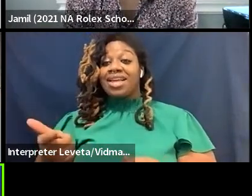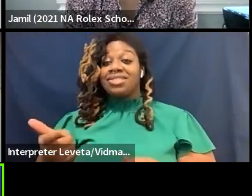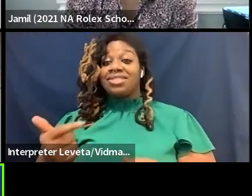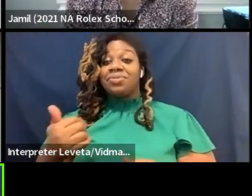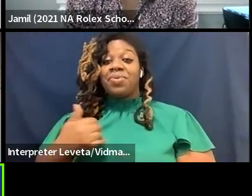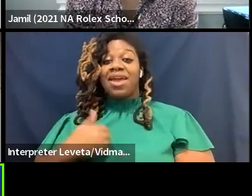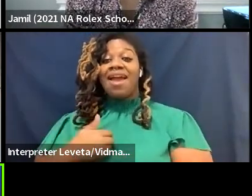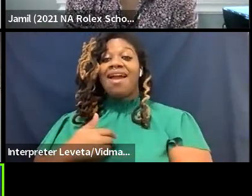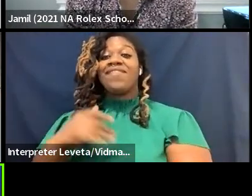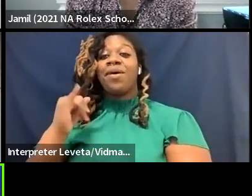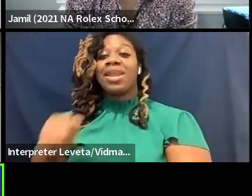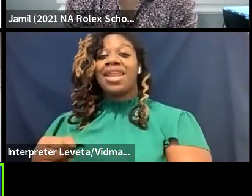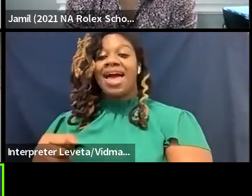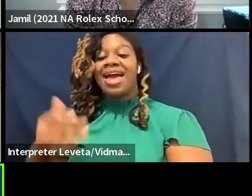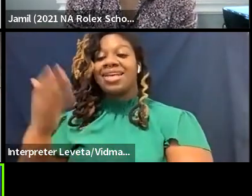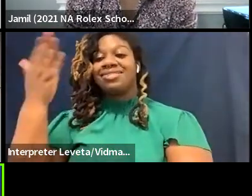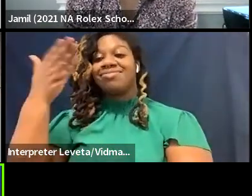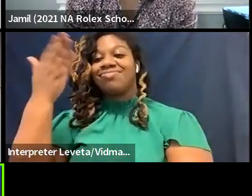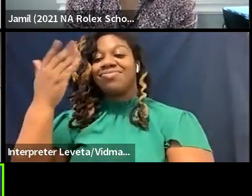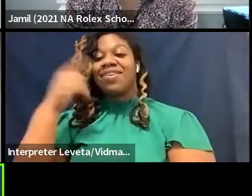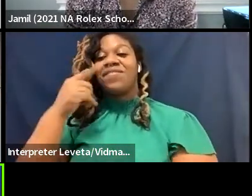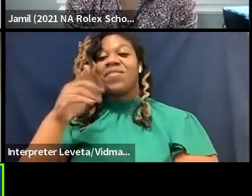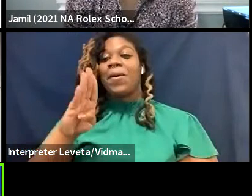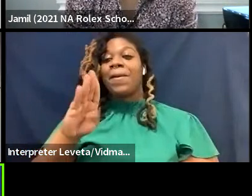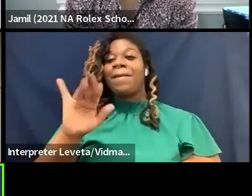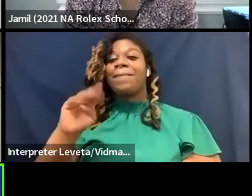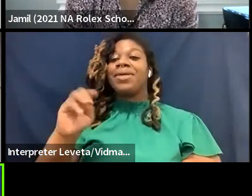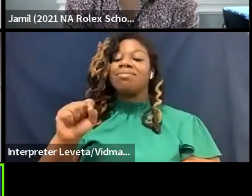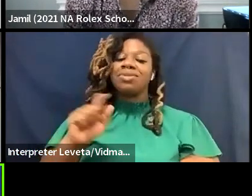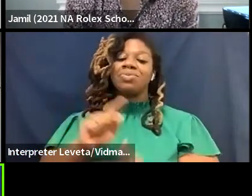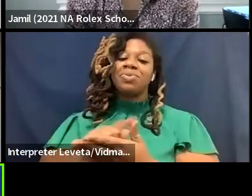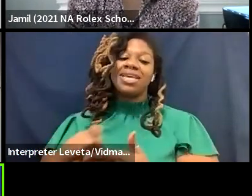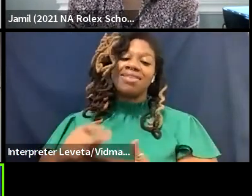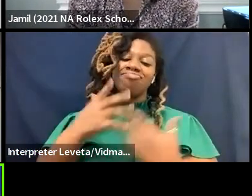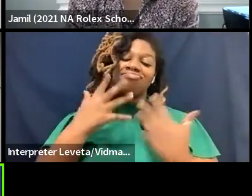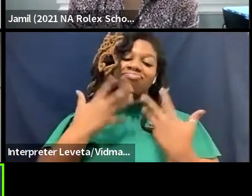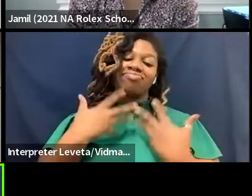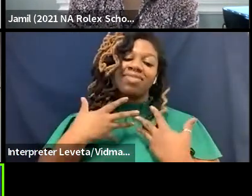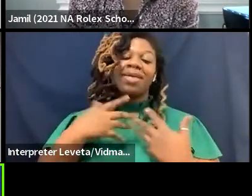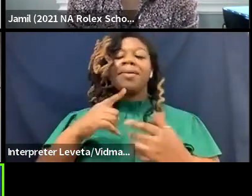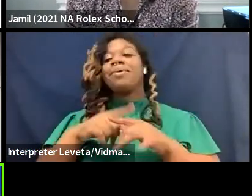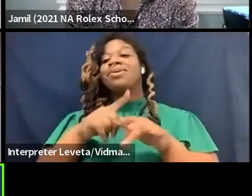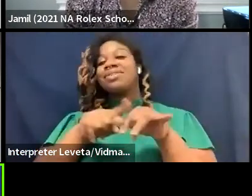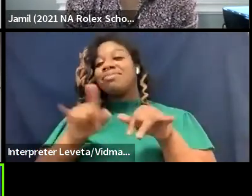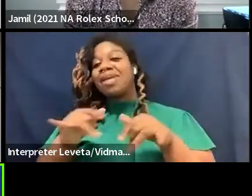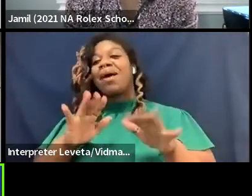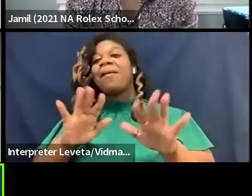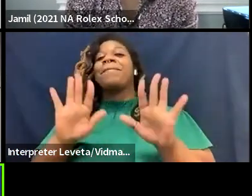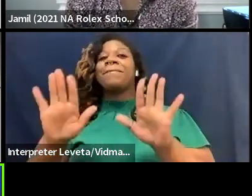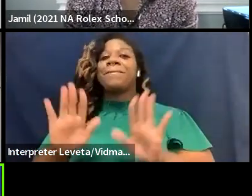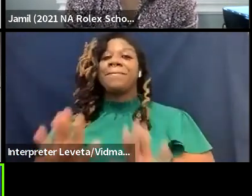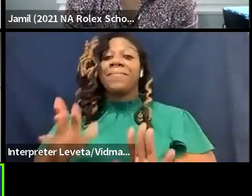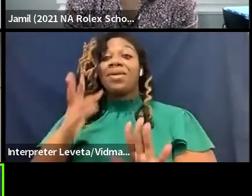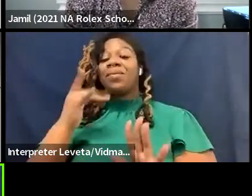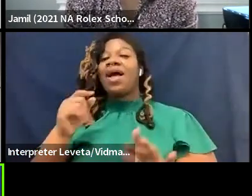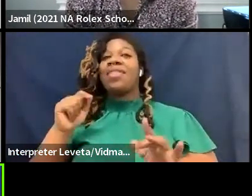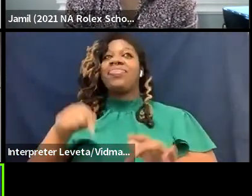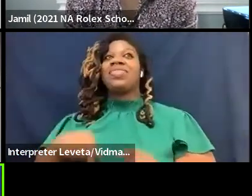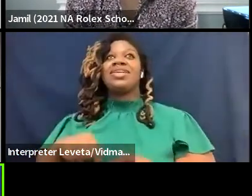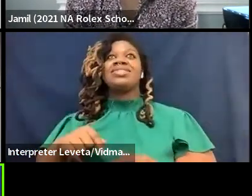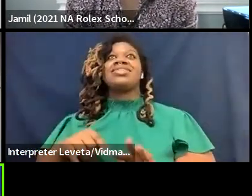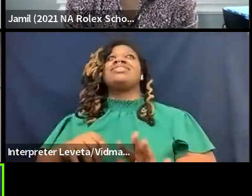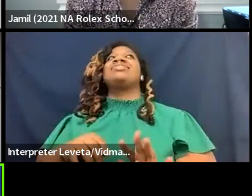last keynote of BIMS week. It's kind of sad, but it's also awesome because this is a dynamic